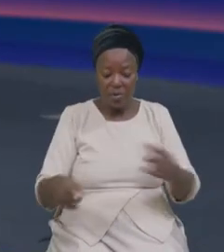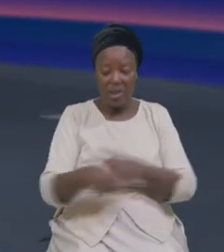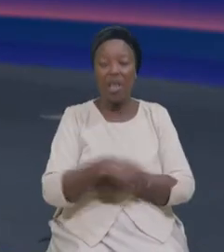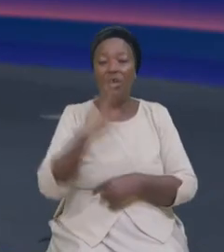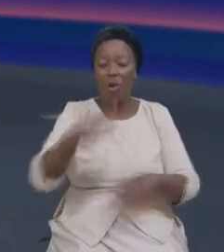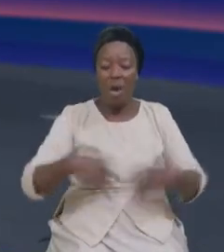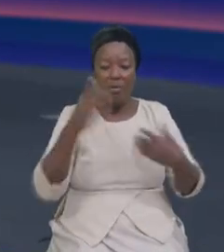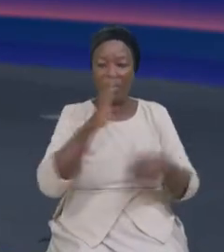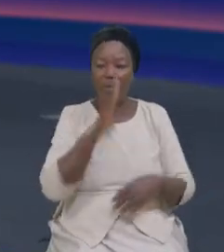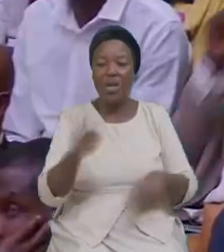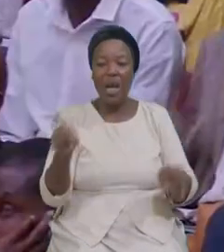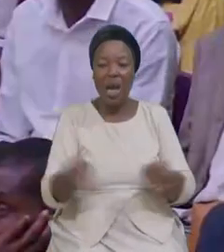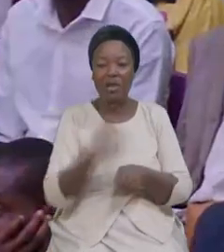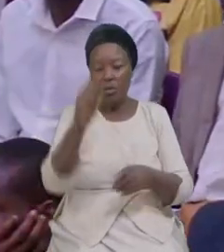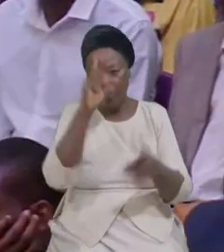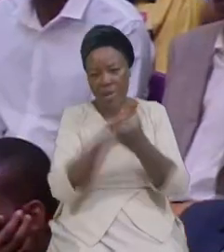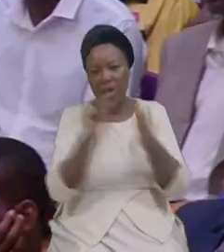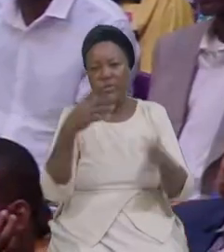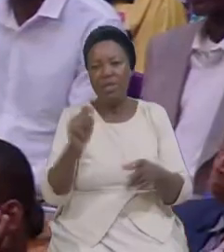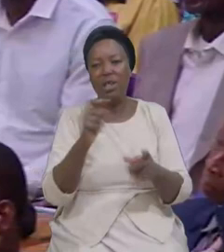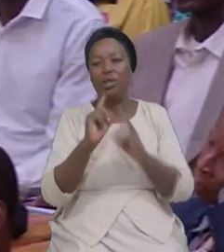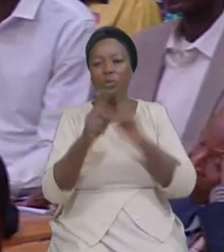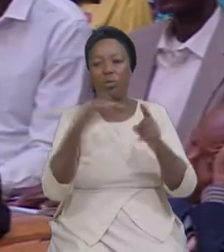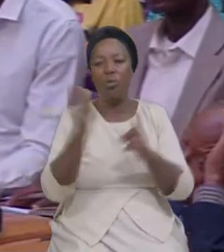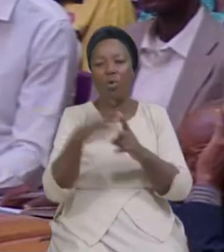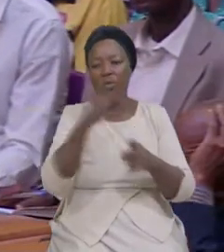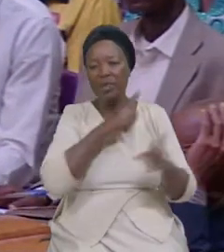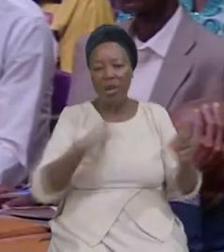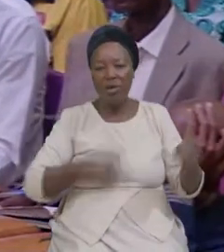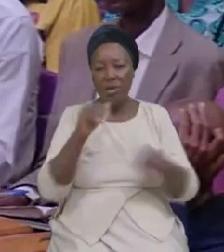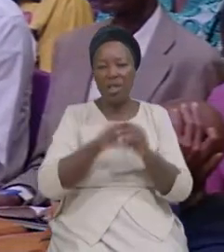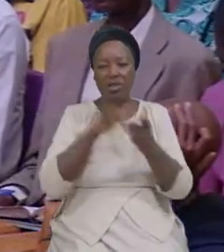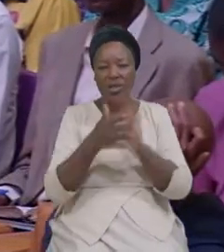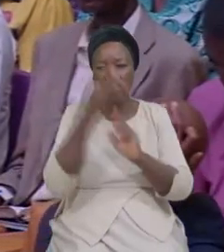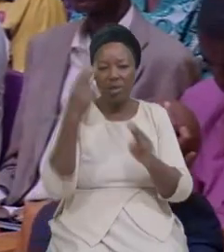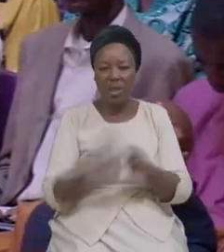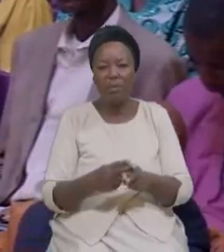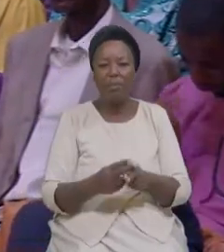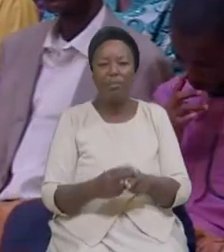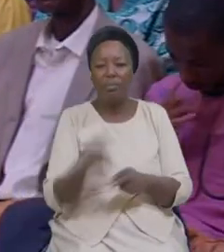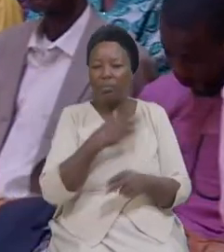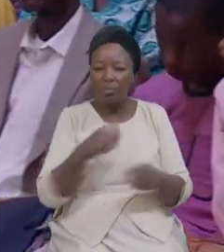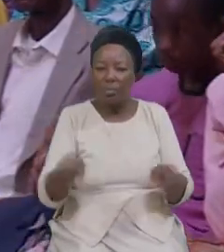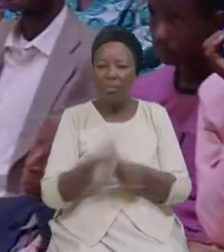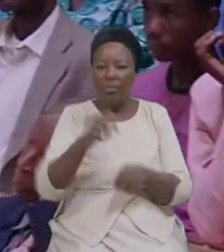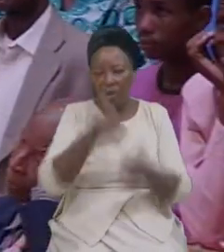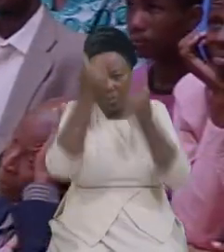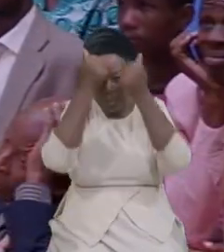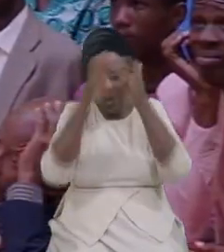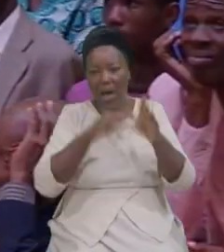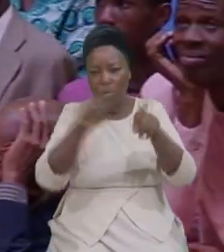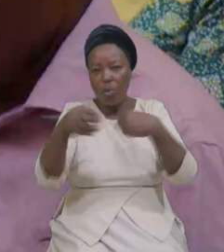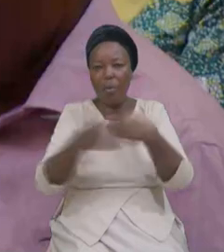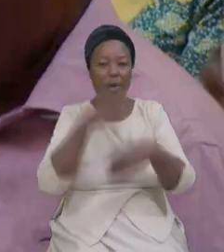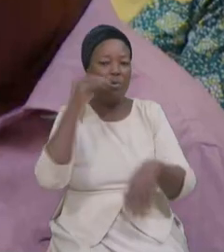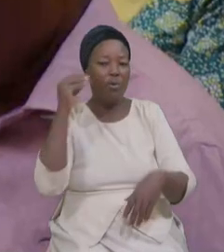believe the spoken word. And as he got back home, the servant was totally healed. And as you get back home, all